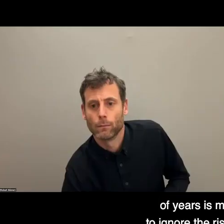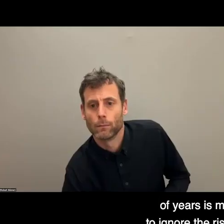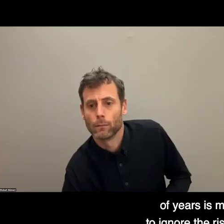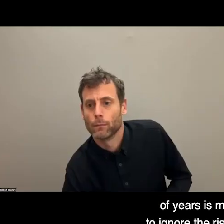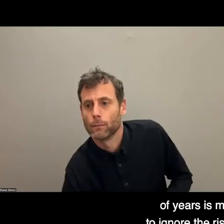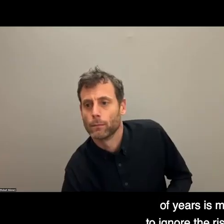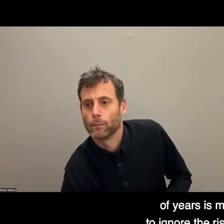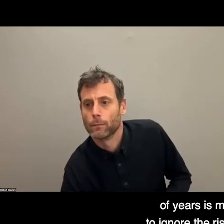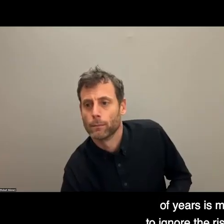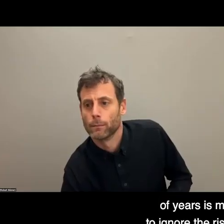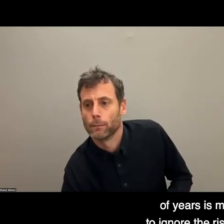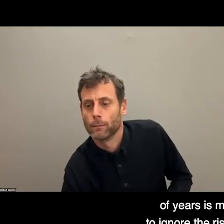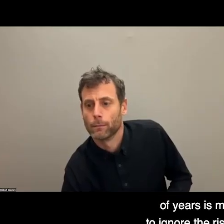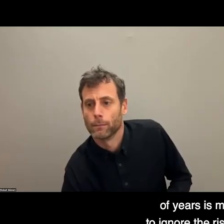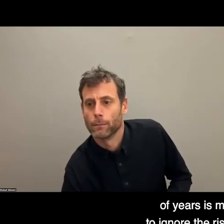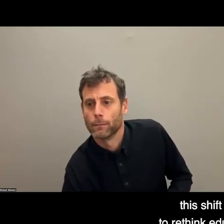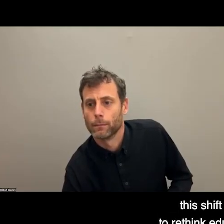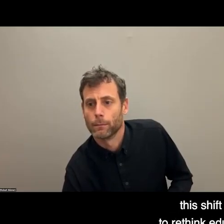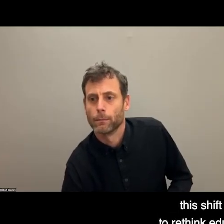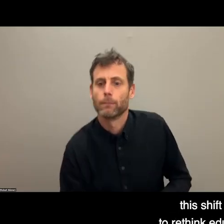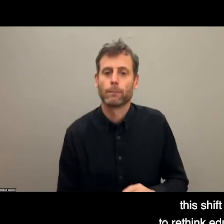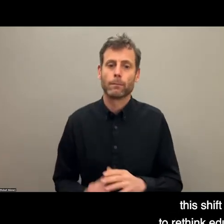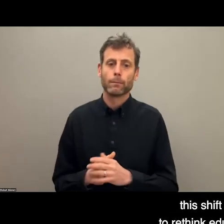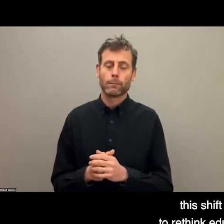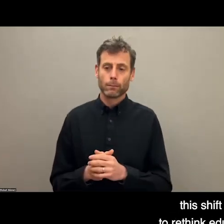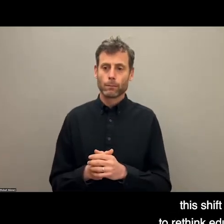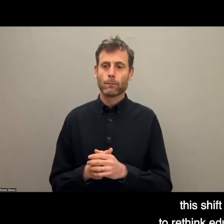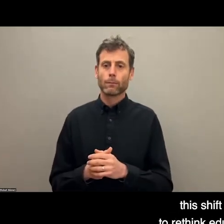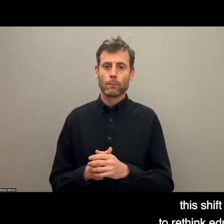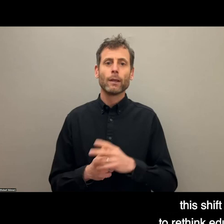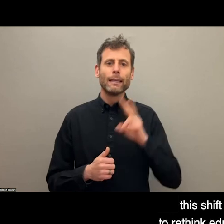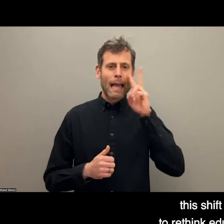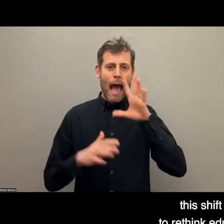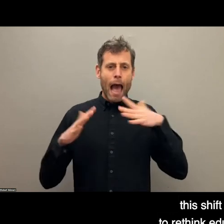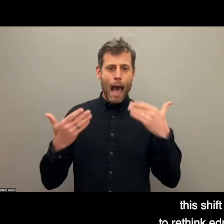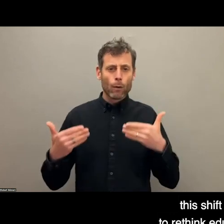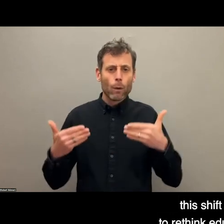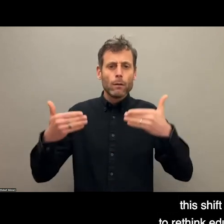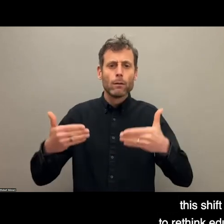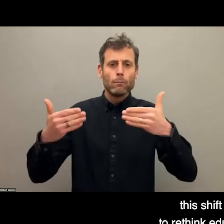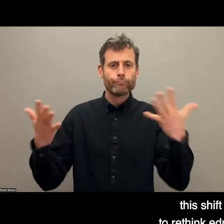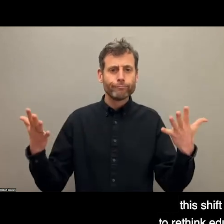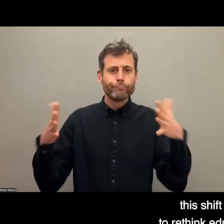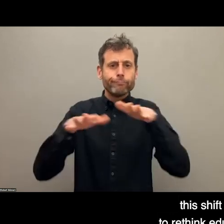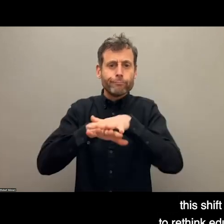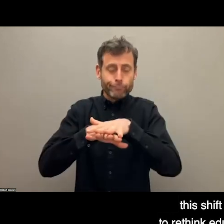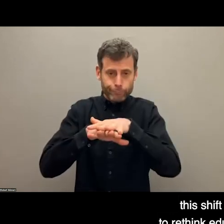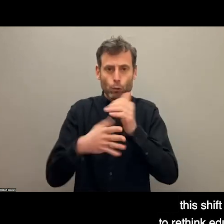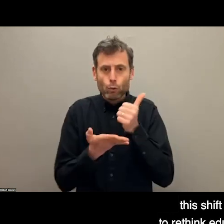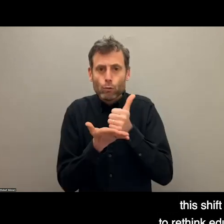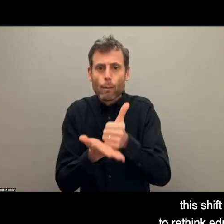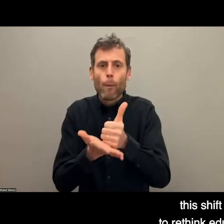inequalities. At the same time, this shift also provides opportunities to